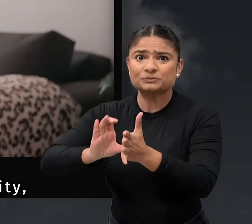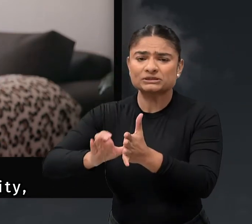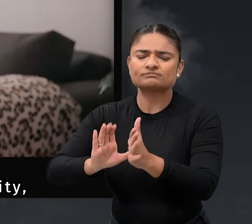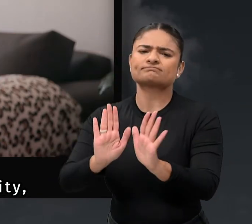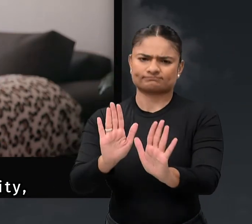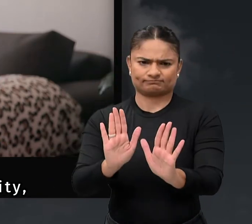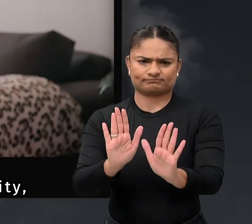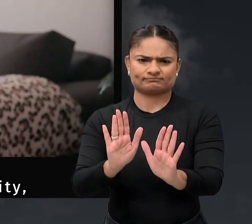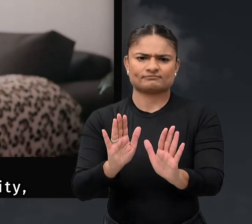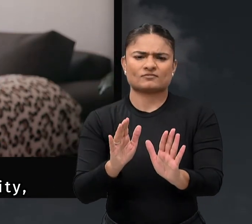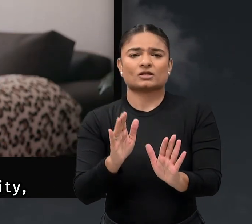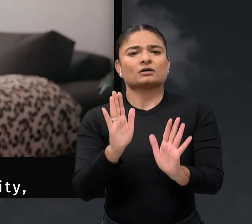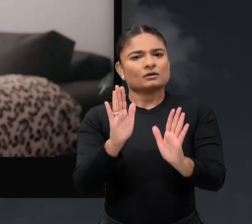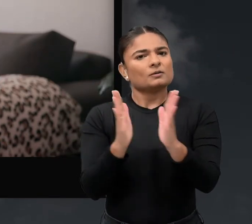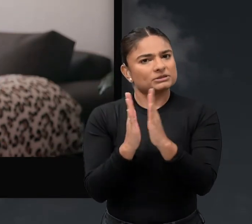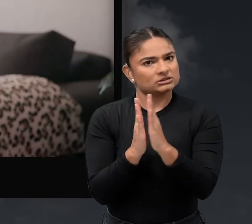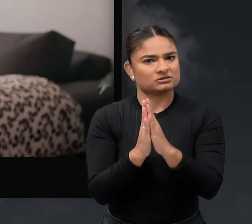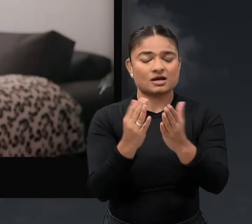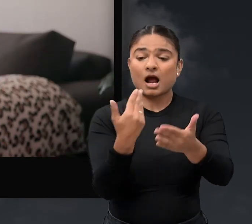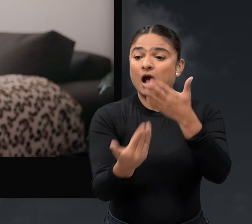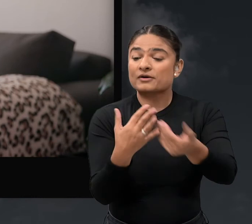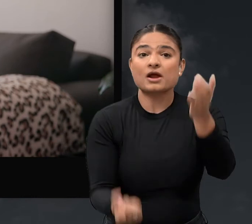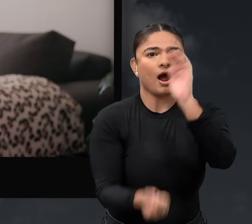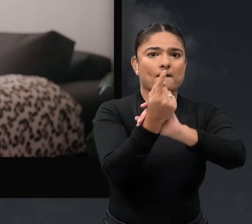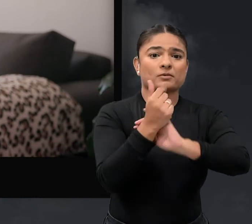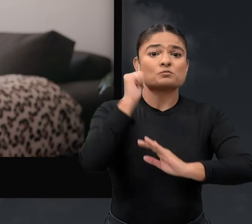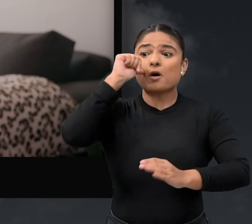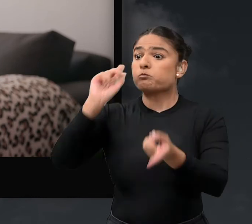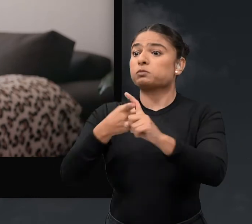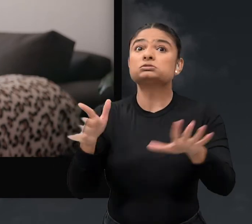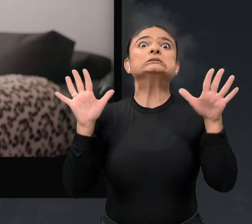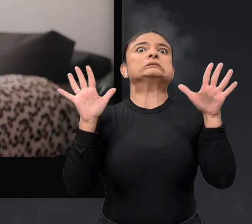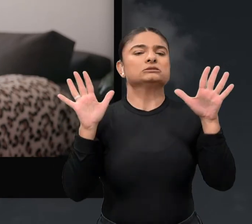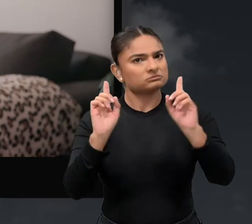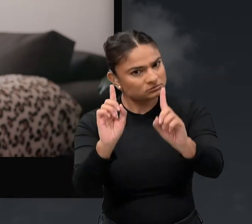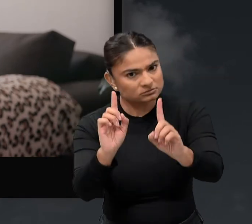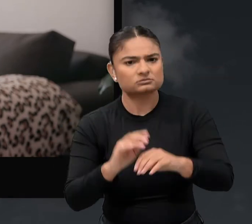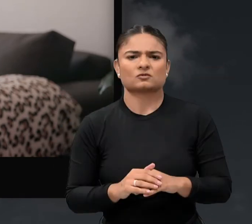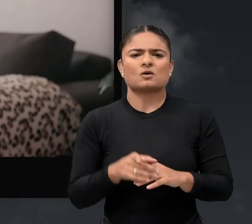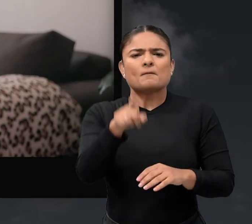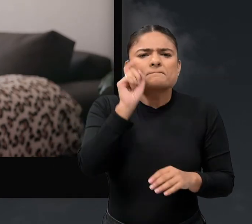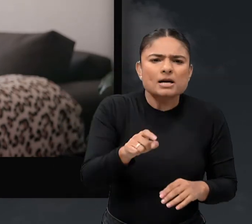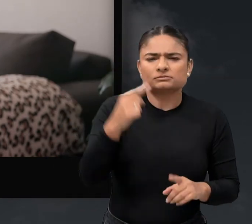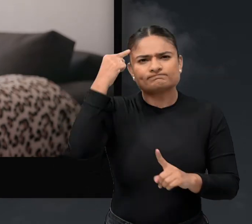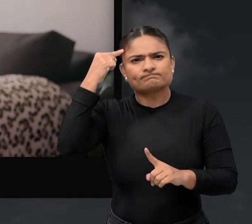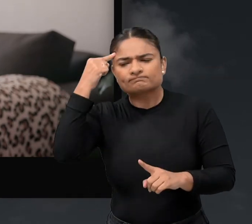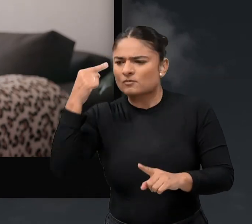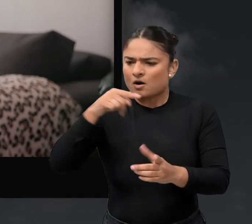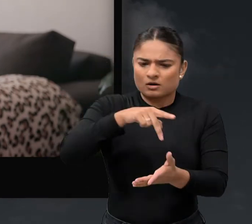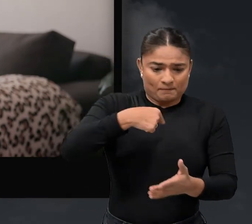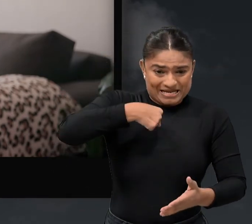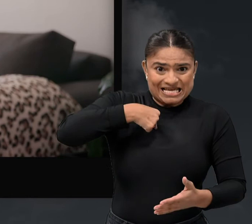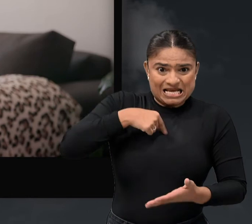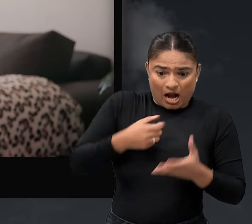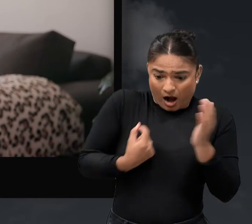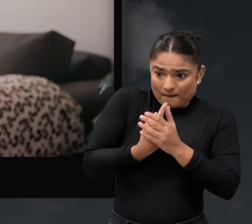human being on disability, if God forbid you have an accident tomorrow, and then you have to be in a position that